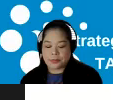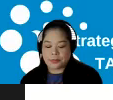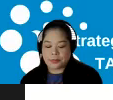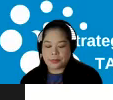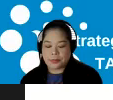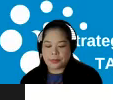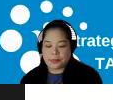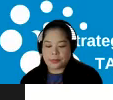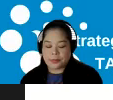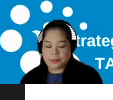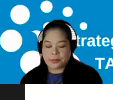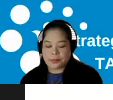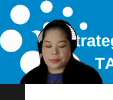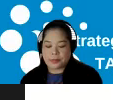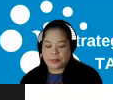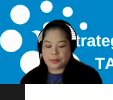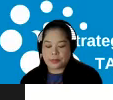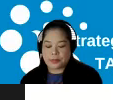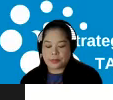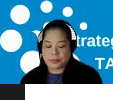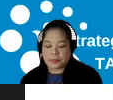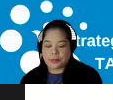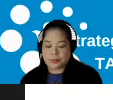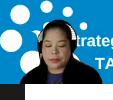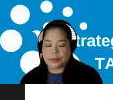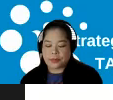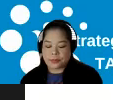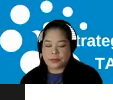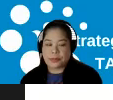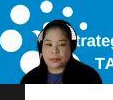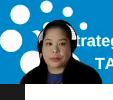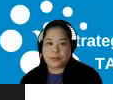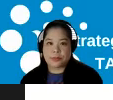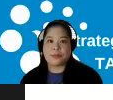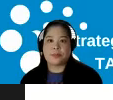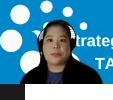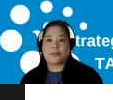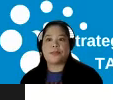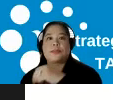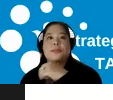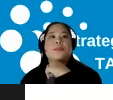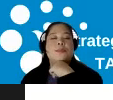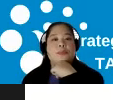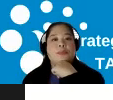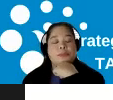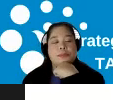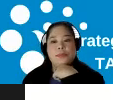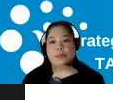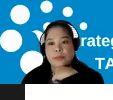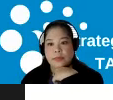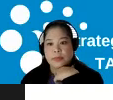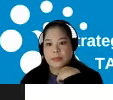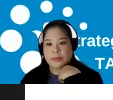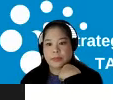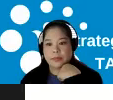be asking, but. I mean, I think that's a great question. And frankly, that's the first time I've heard that one. Maybe Jose has heard